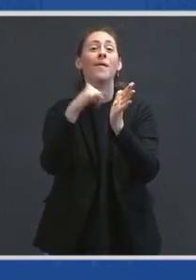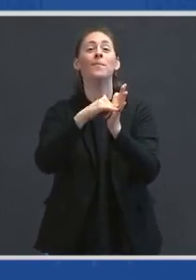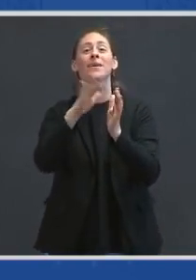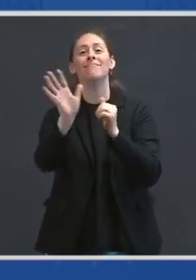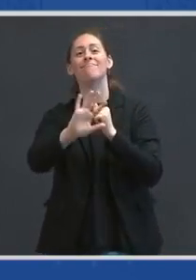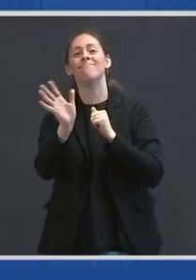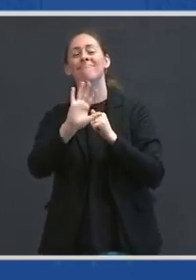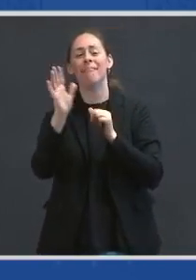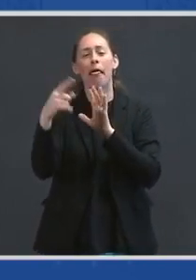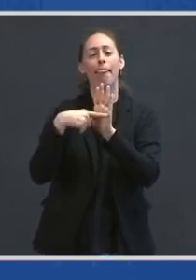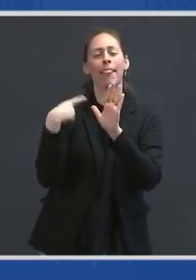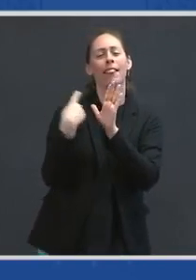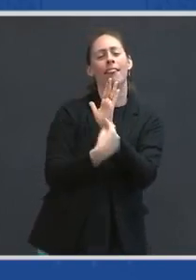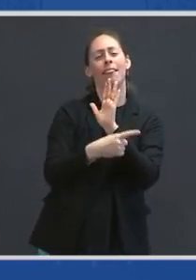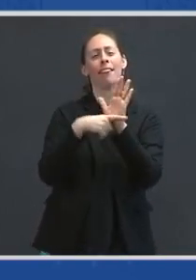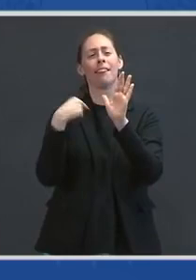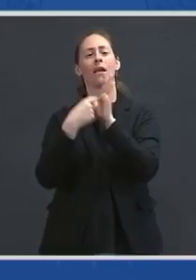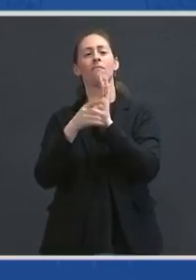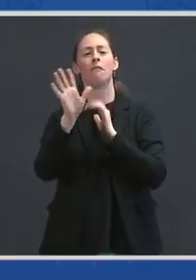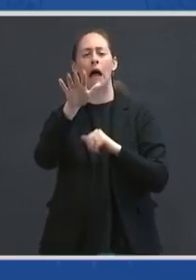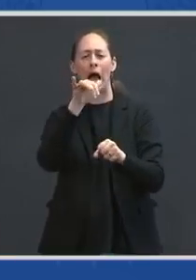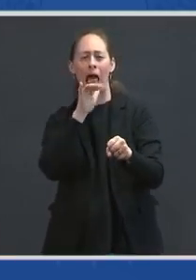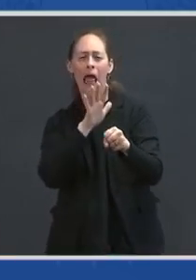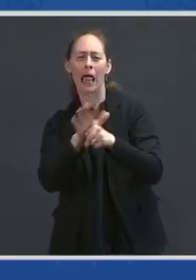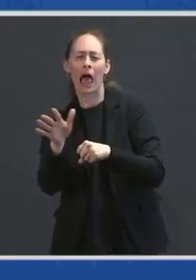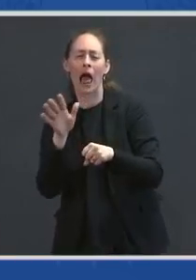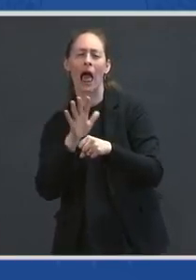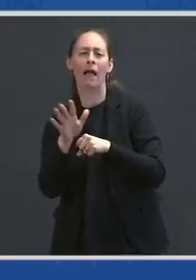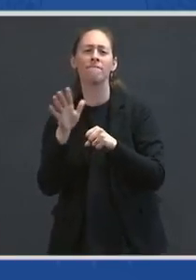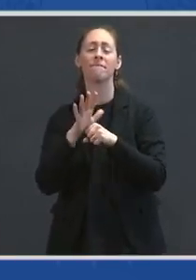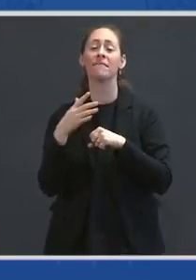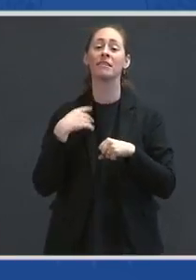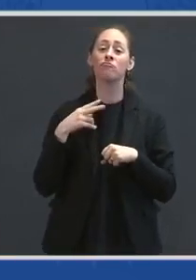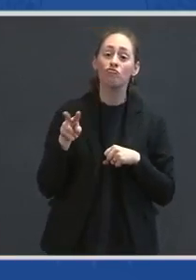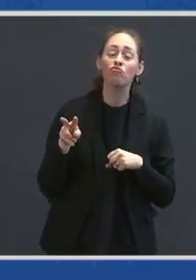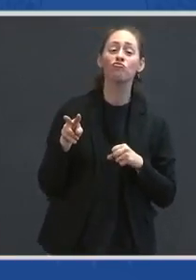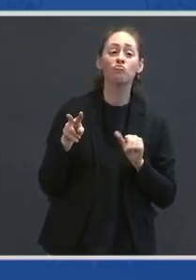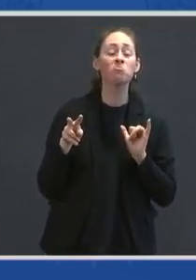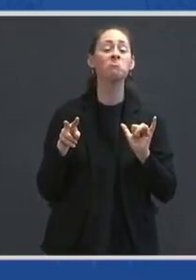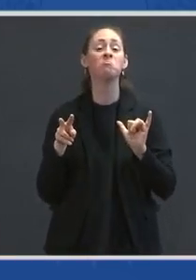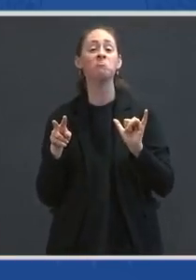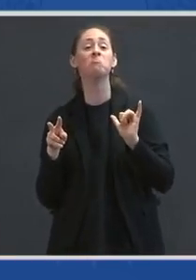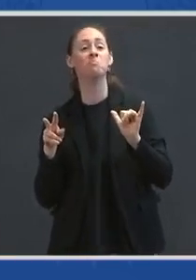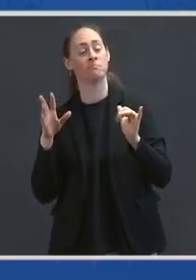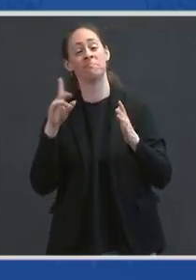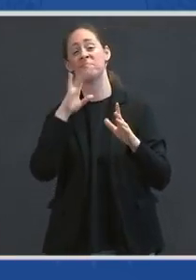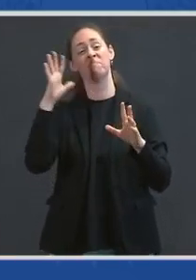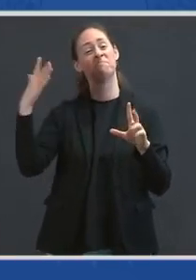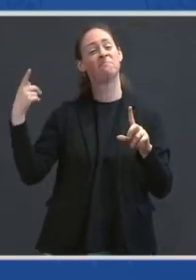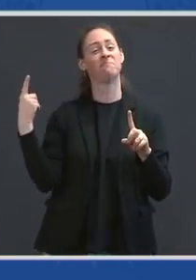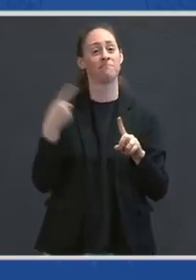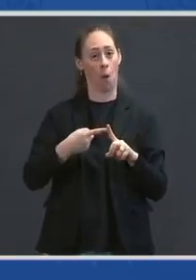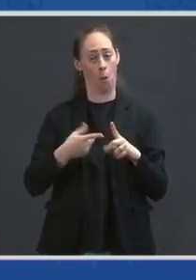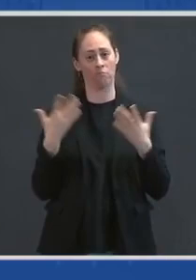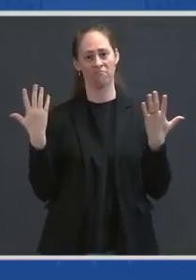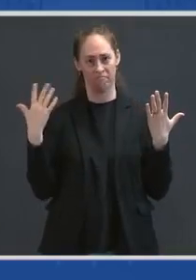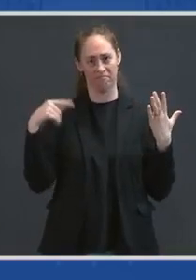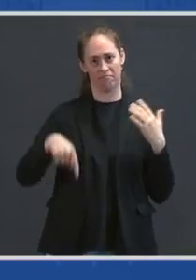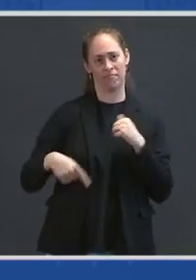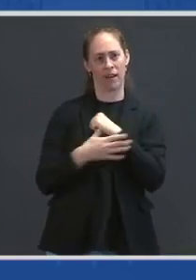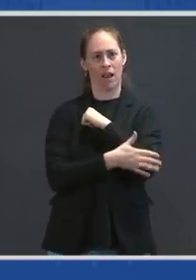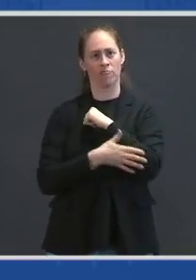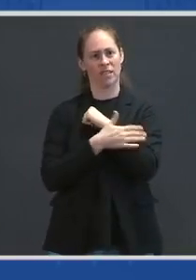it was too small. That the bottom line, though, is that America will be the first country, perhaps the only one, to get that